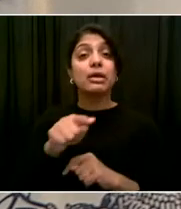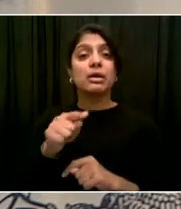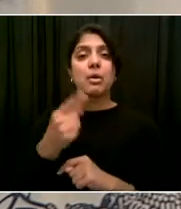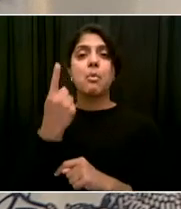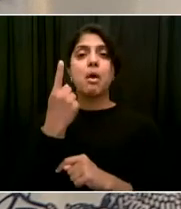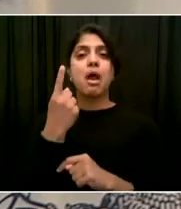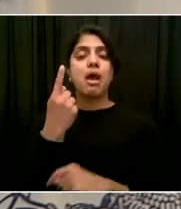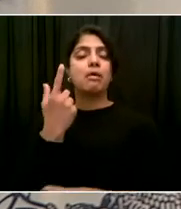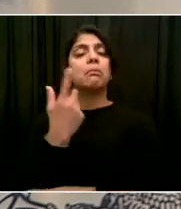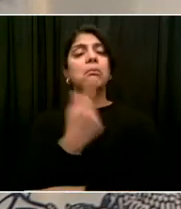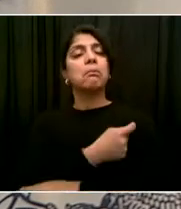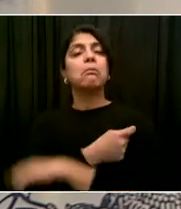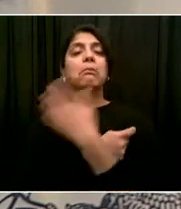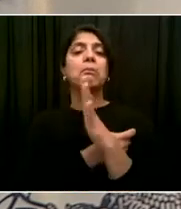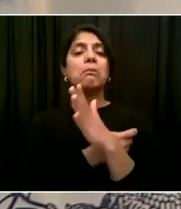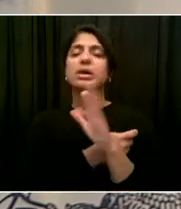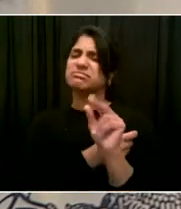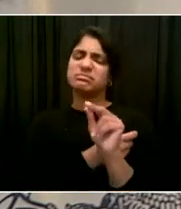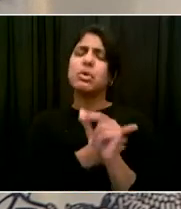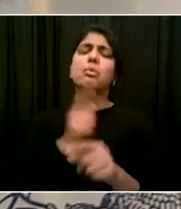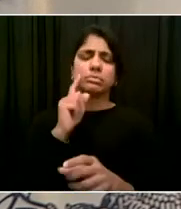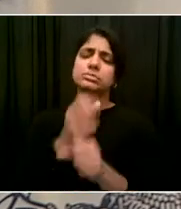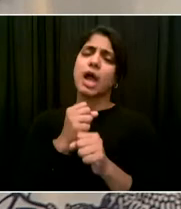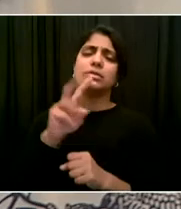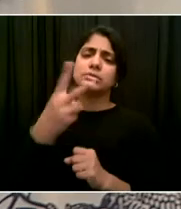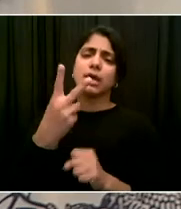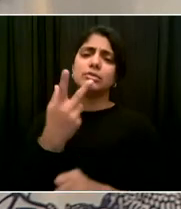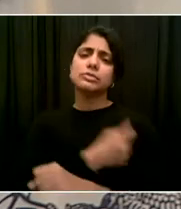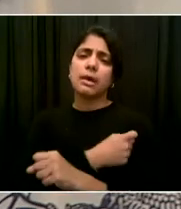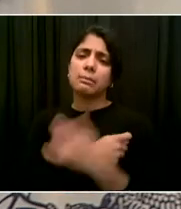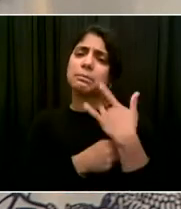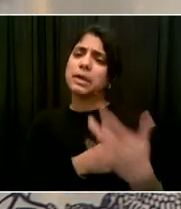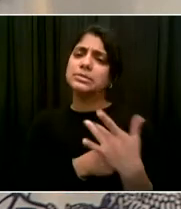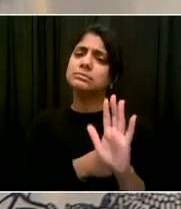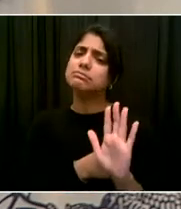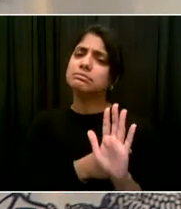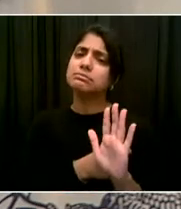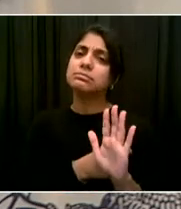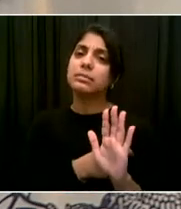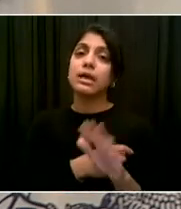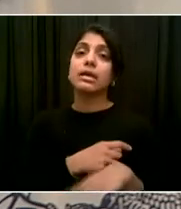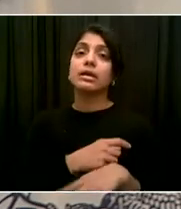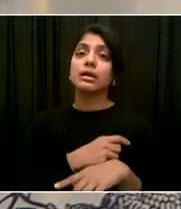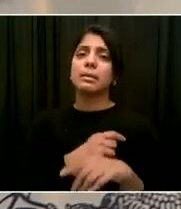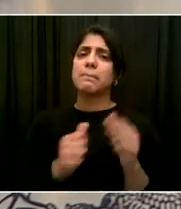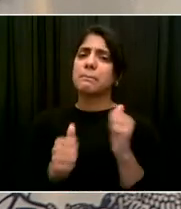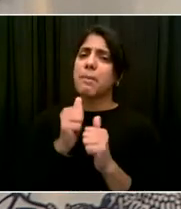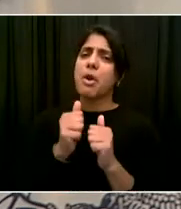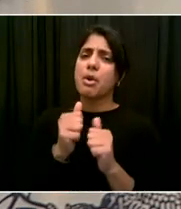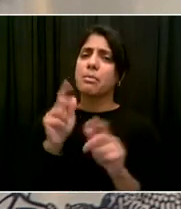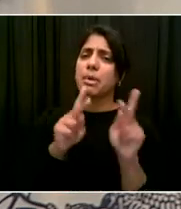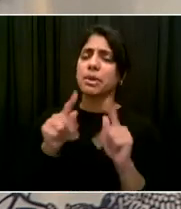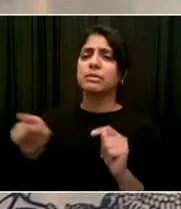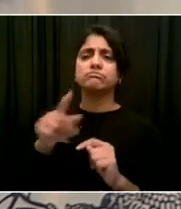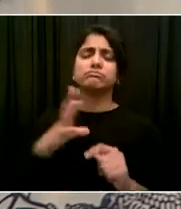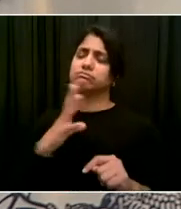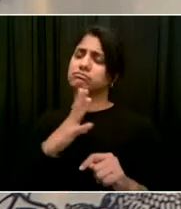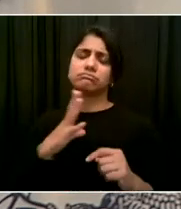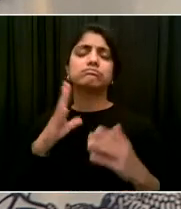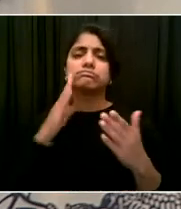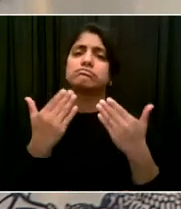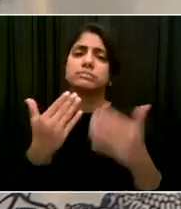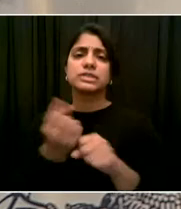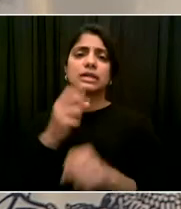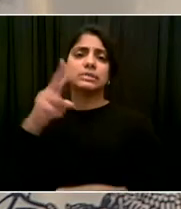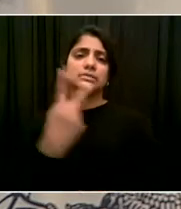it's a mandate, we obviously have a further tool to ensure they do. So systematically across all our agencies, the instruction has been